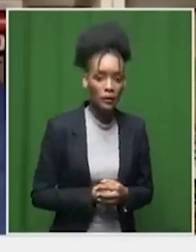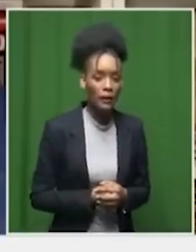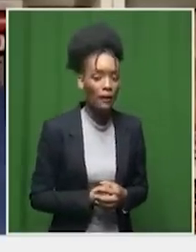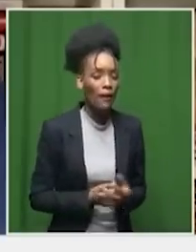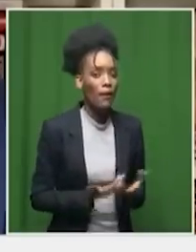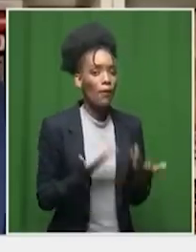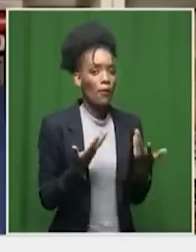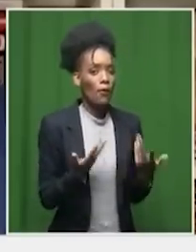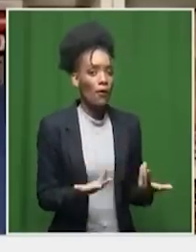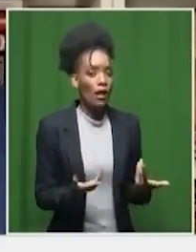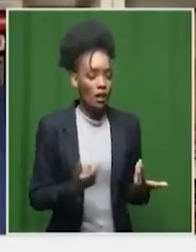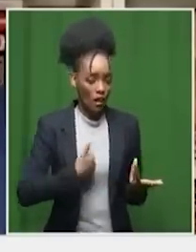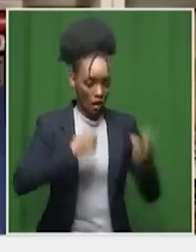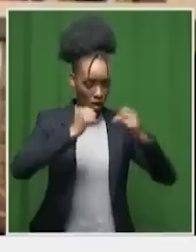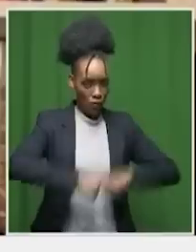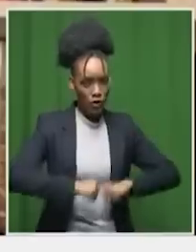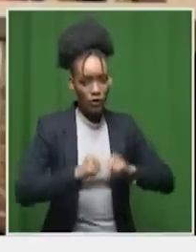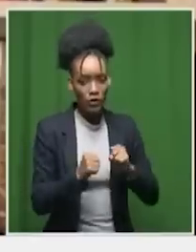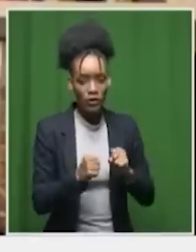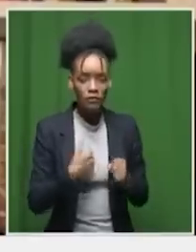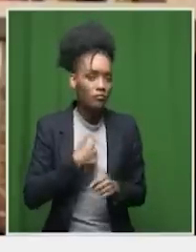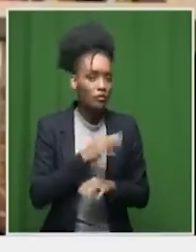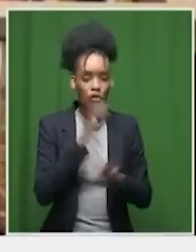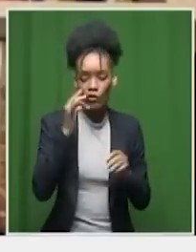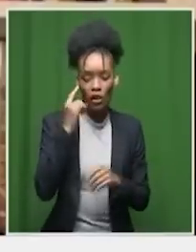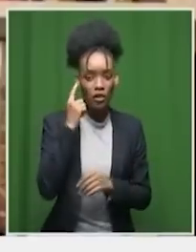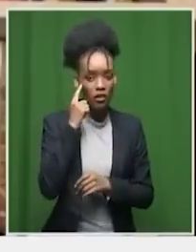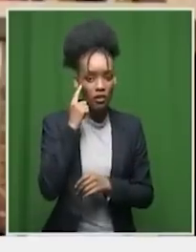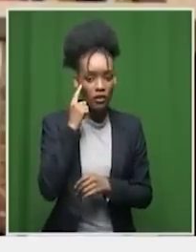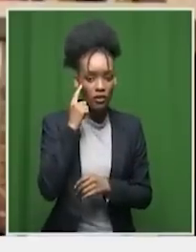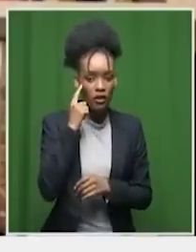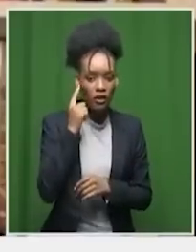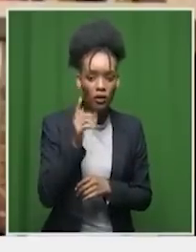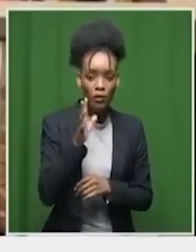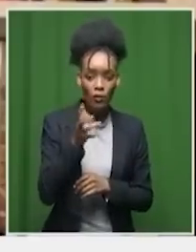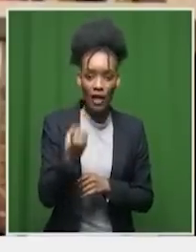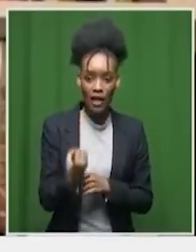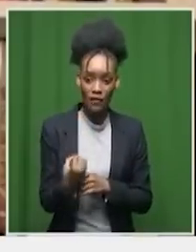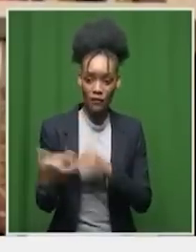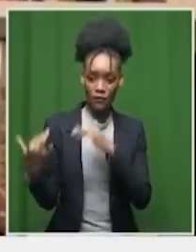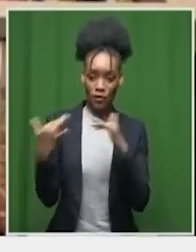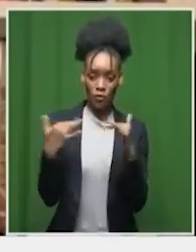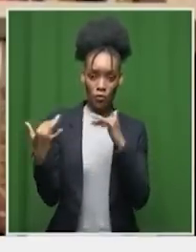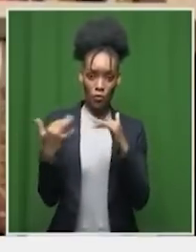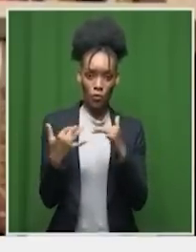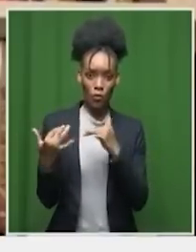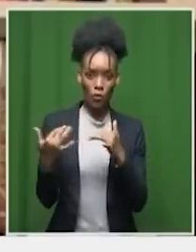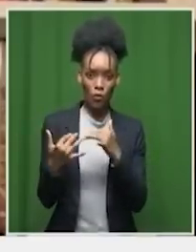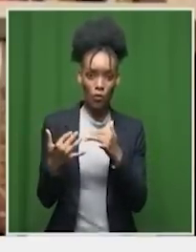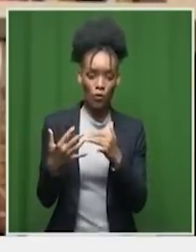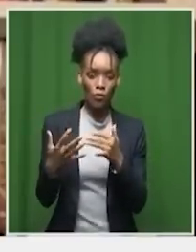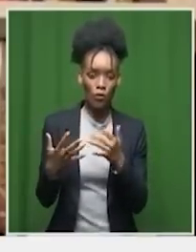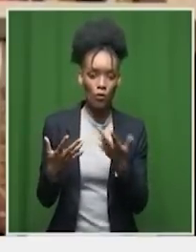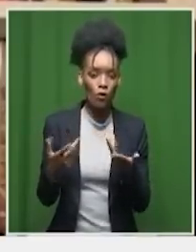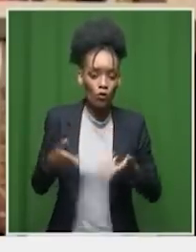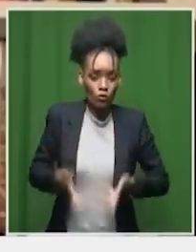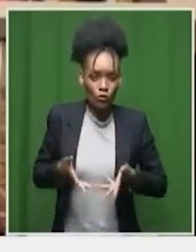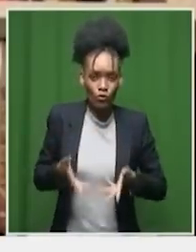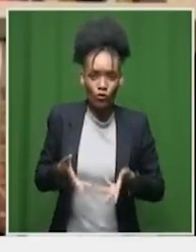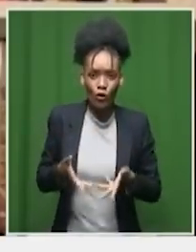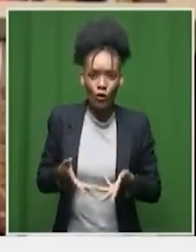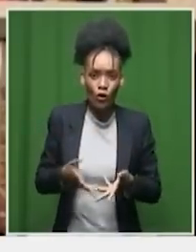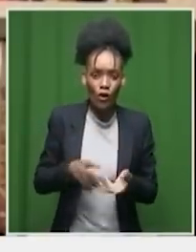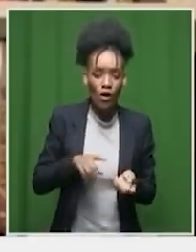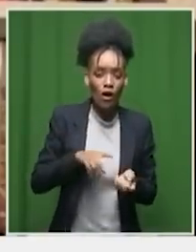Well, I agree. I don't think we would have this horrendous war, this horrendous conflict between Russia